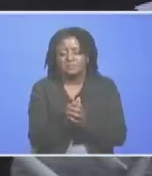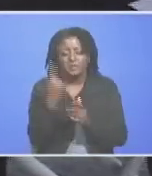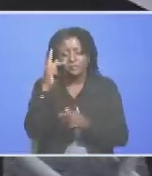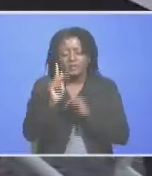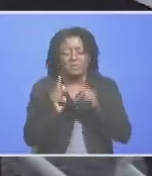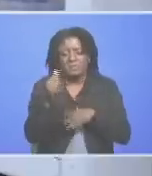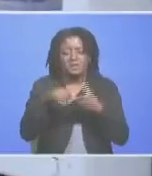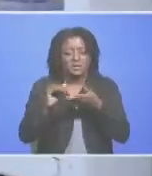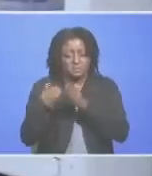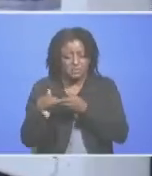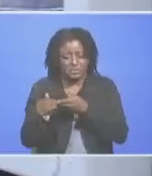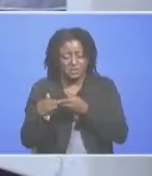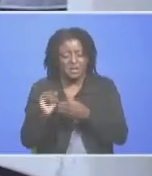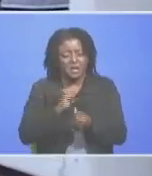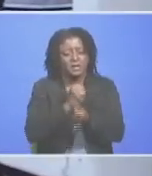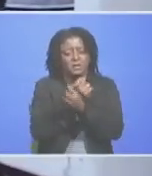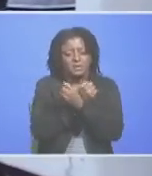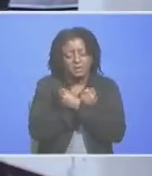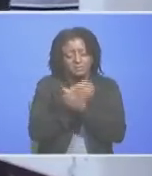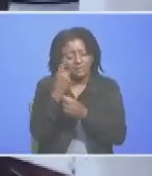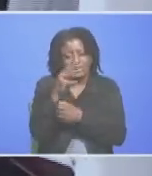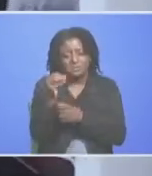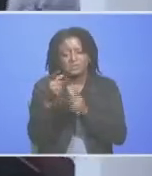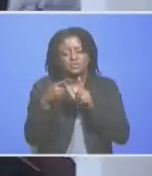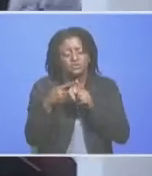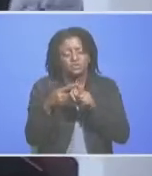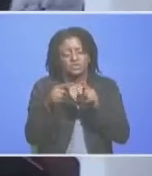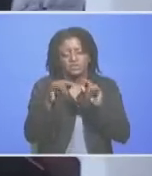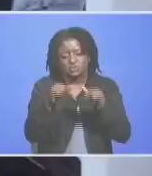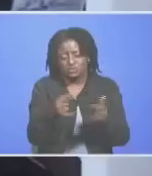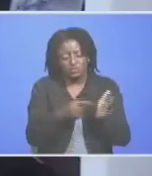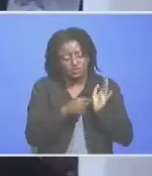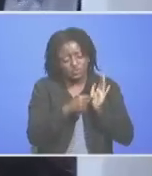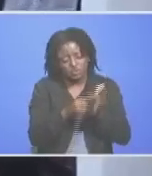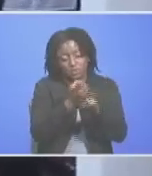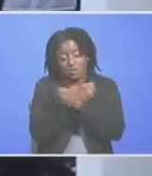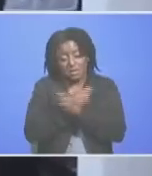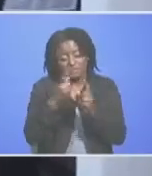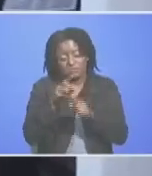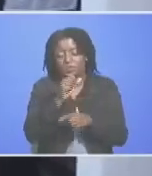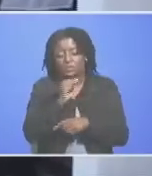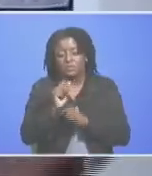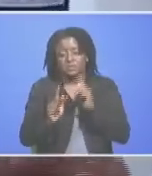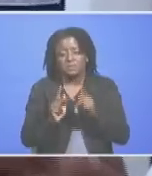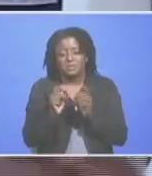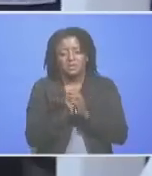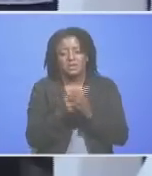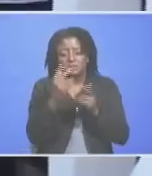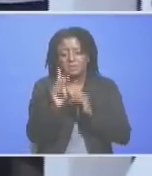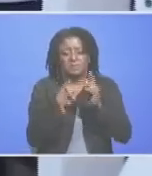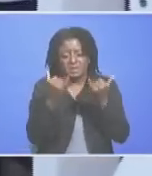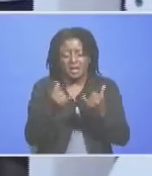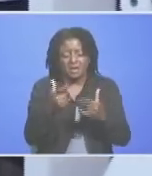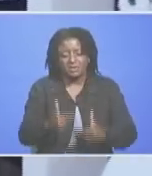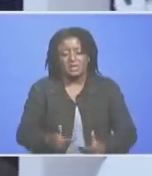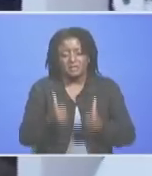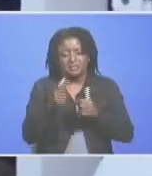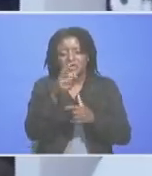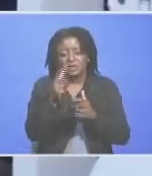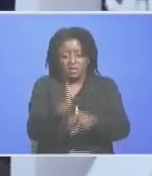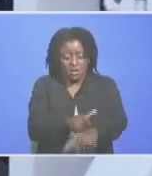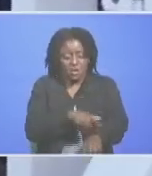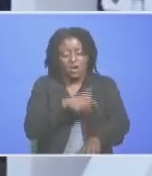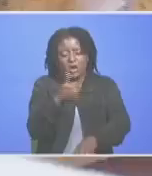them to just show love to their elders, their grandmothers, their great-grandmothers. And you know, people are now living longer than